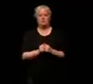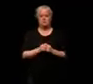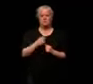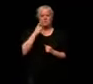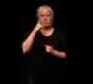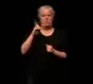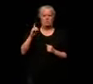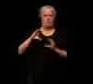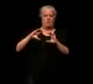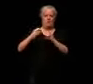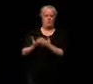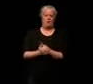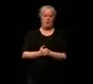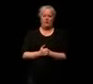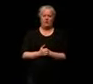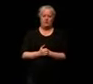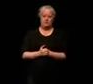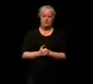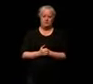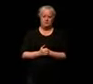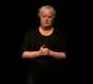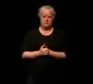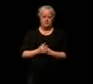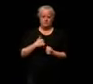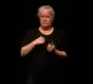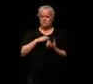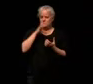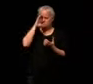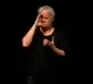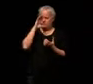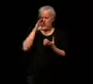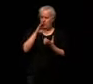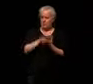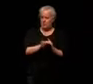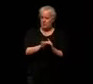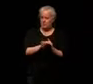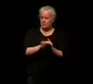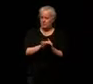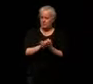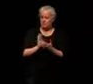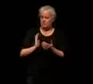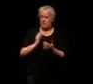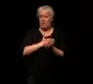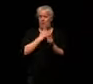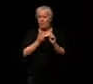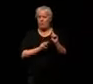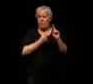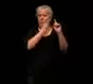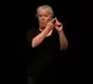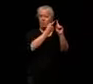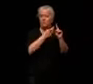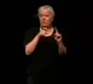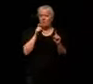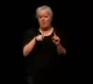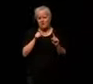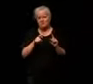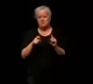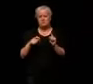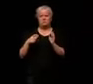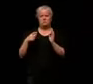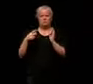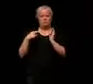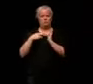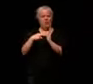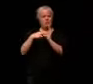will represent. I also believe strongly that we must make it our goal to represent the respect and